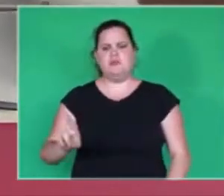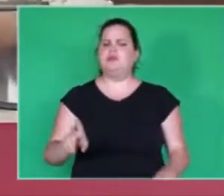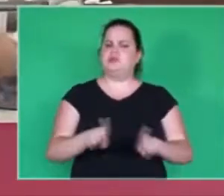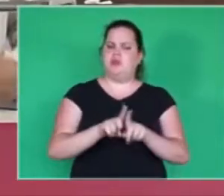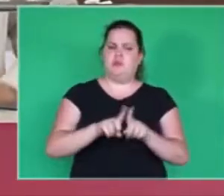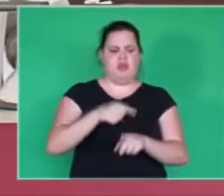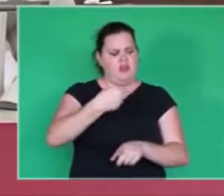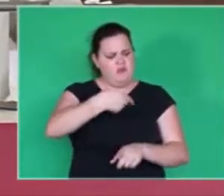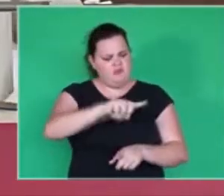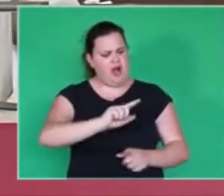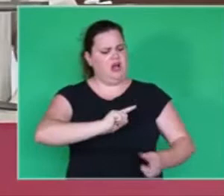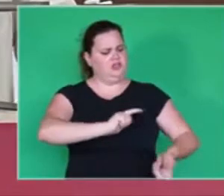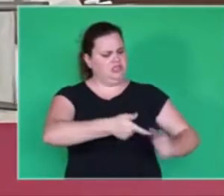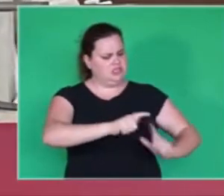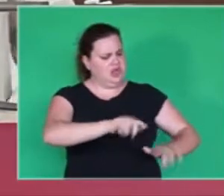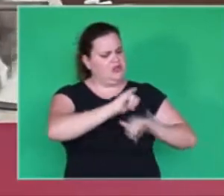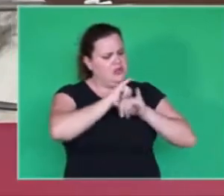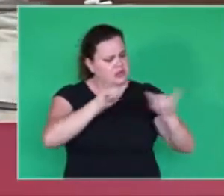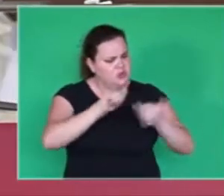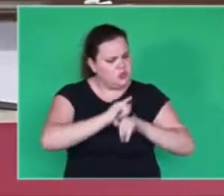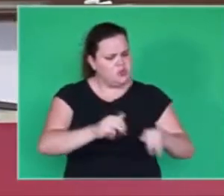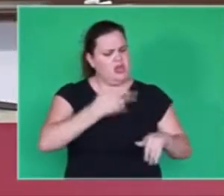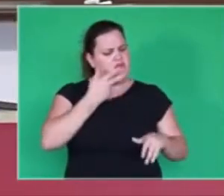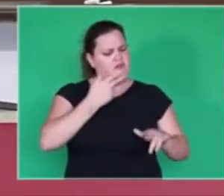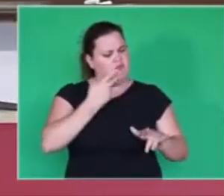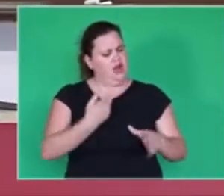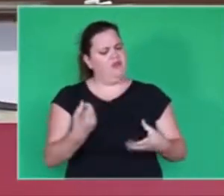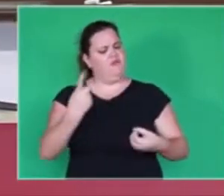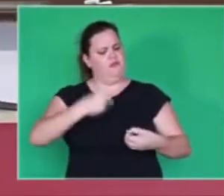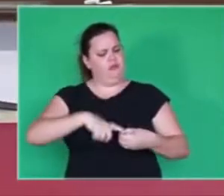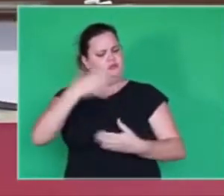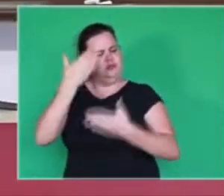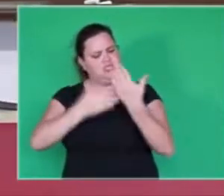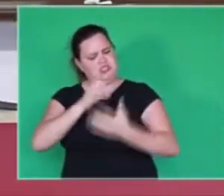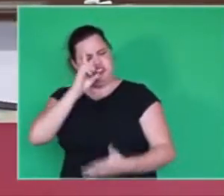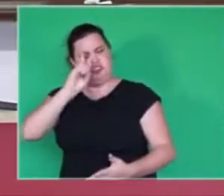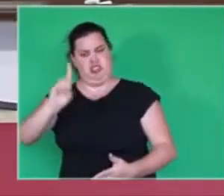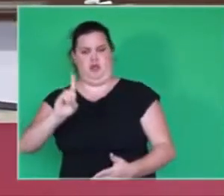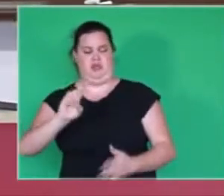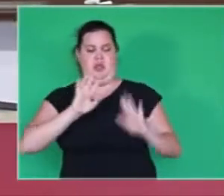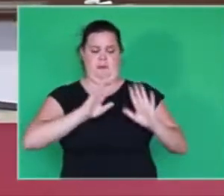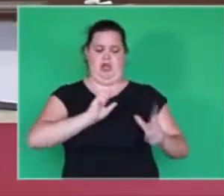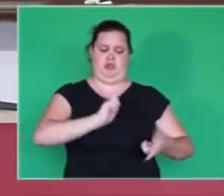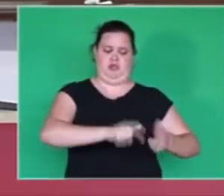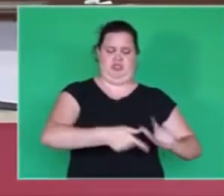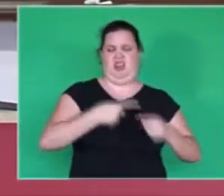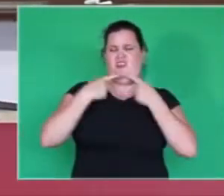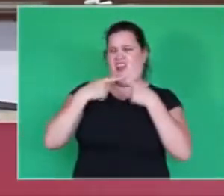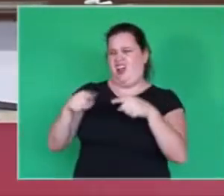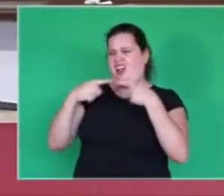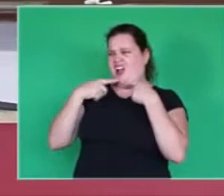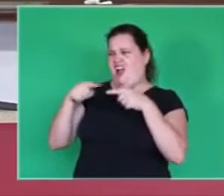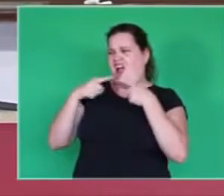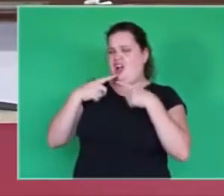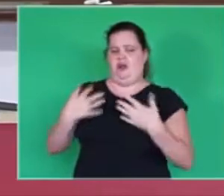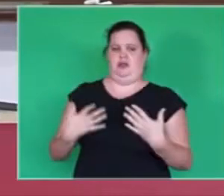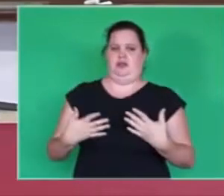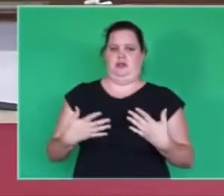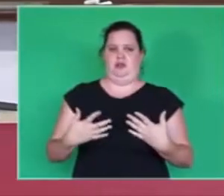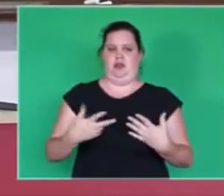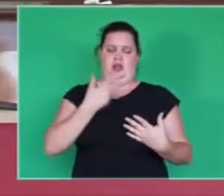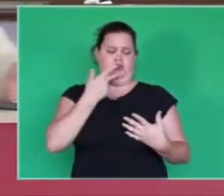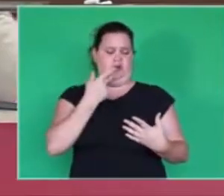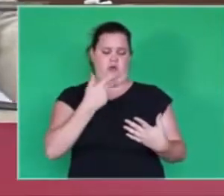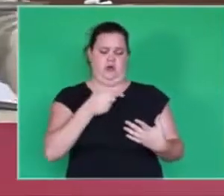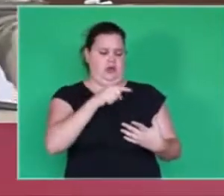Elisha, where they put Jeremiah in the dungeon, and he complained about the situation of the